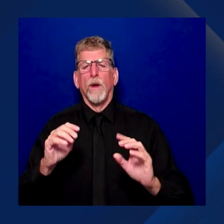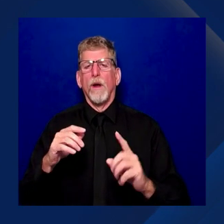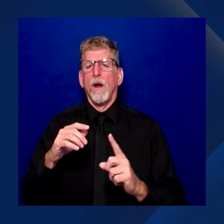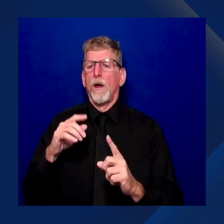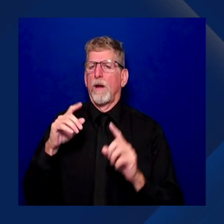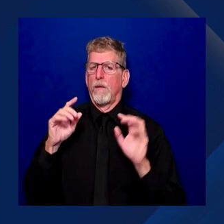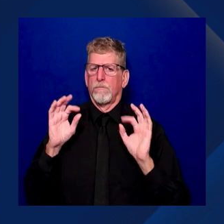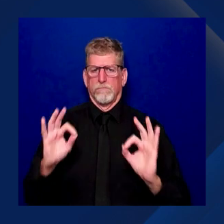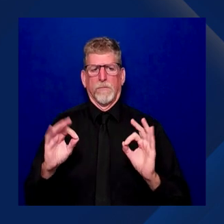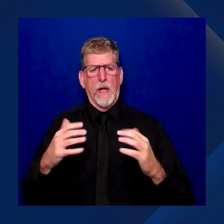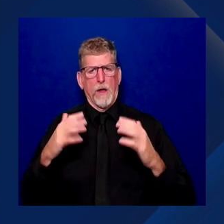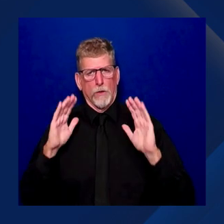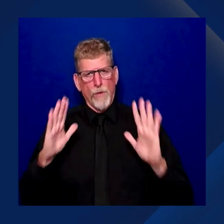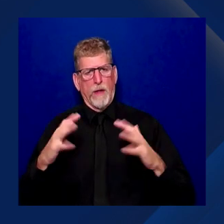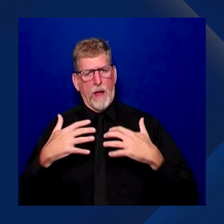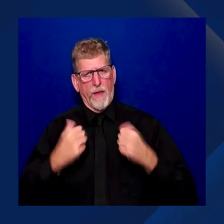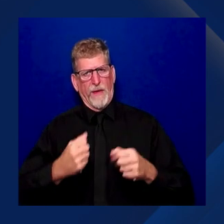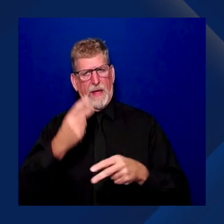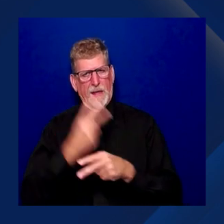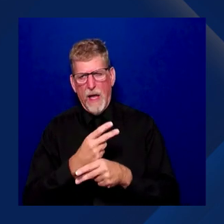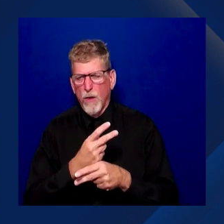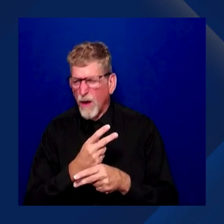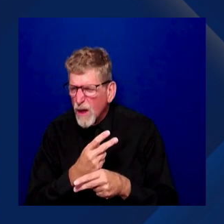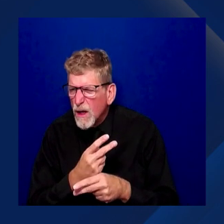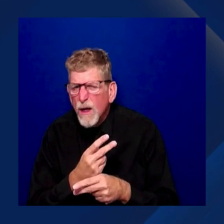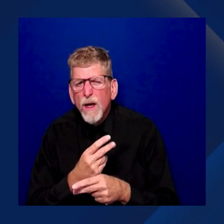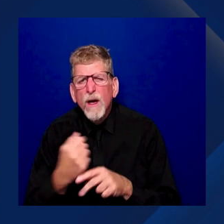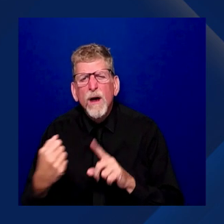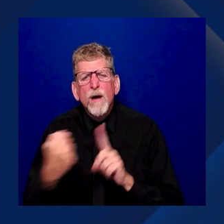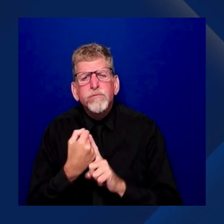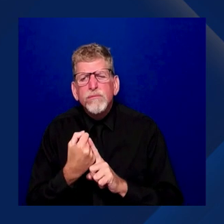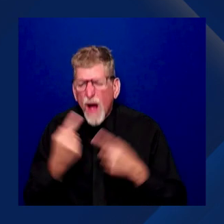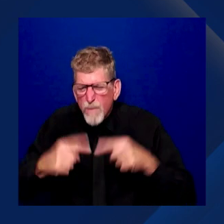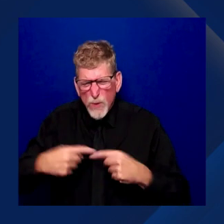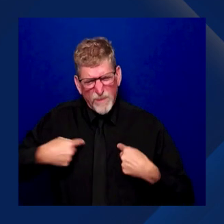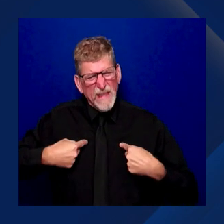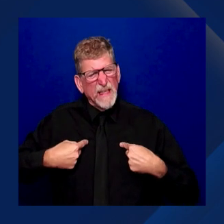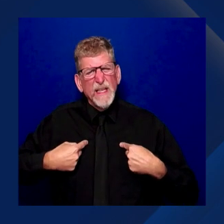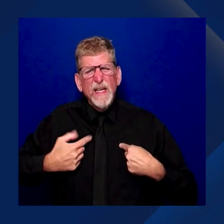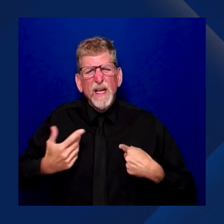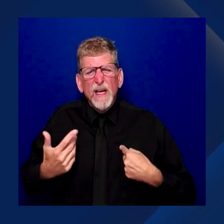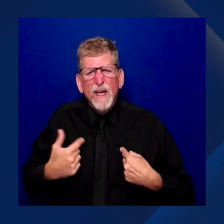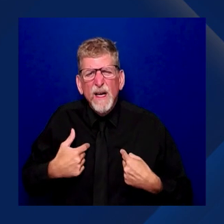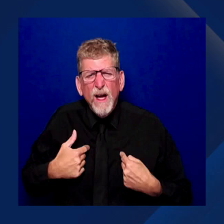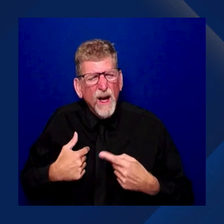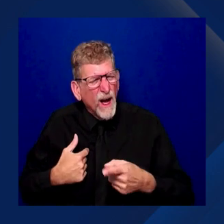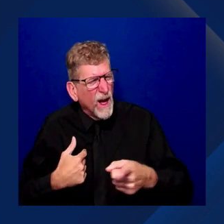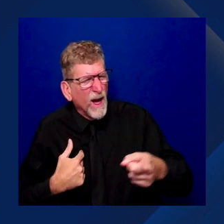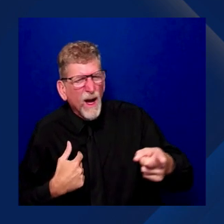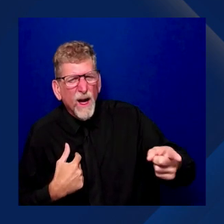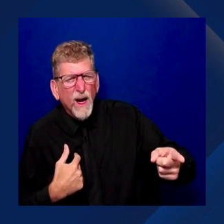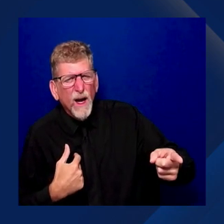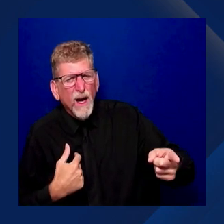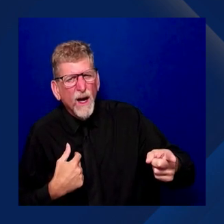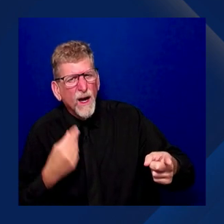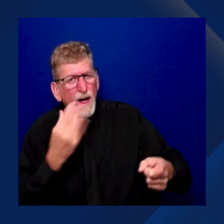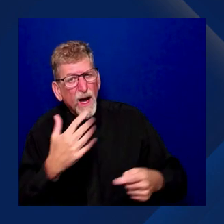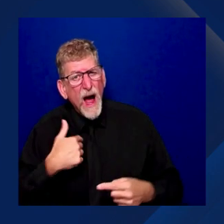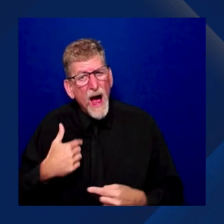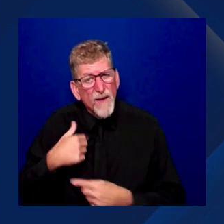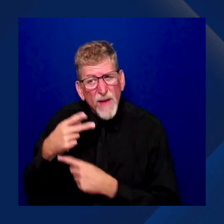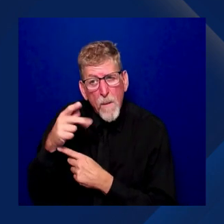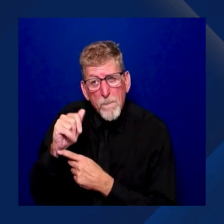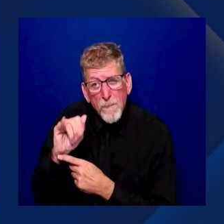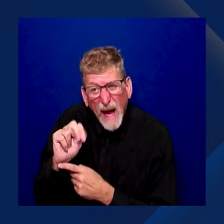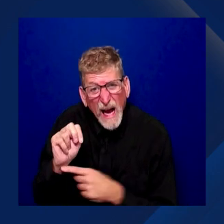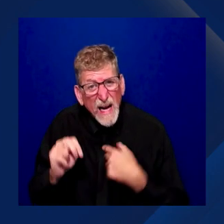situation, hearing from other women that their pain wasn't believed, you know, that they had concerns that weren't heard. And I think that is